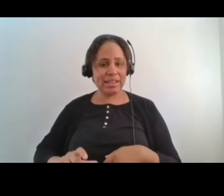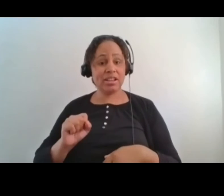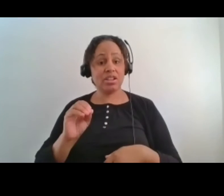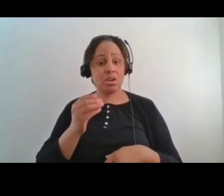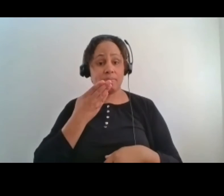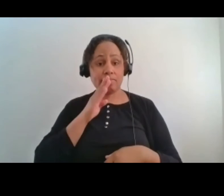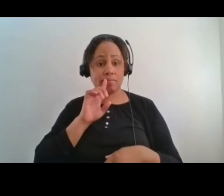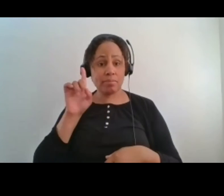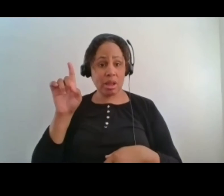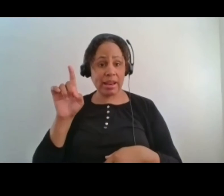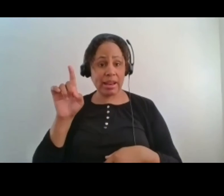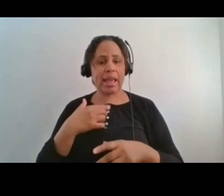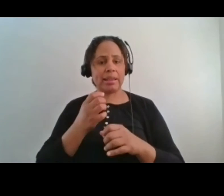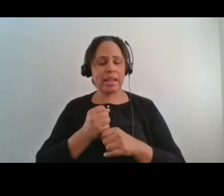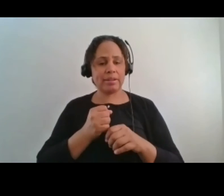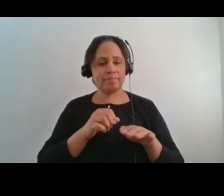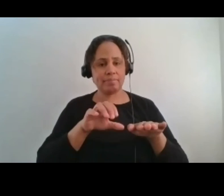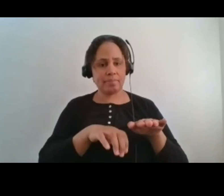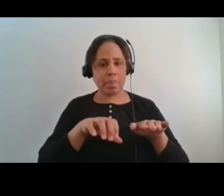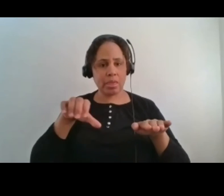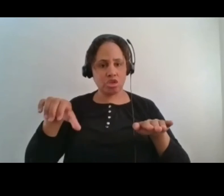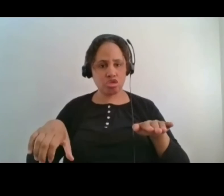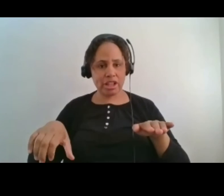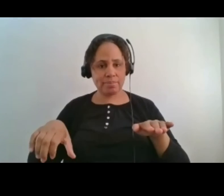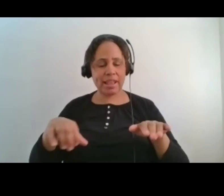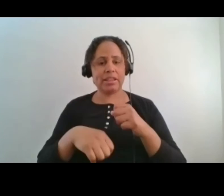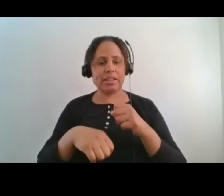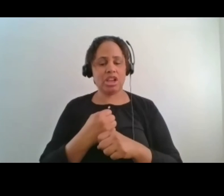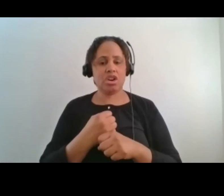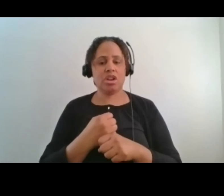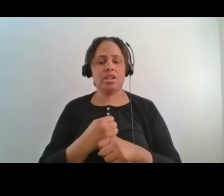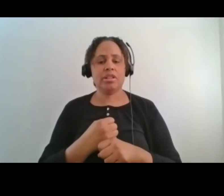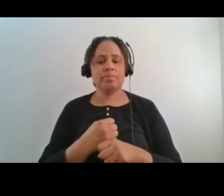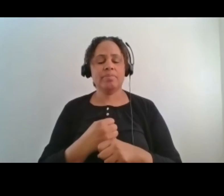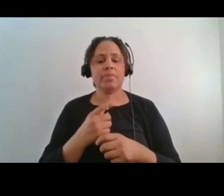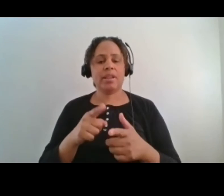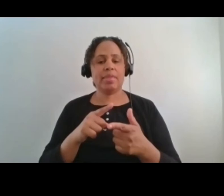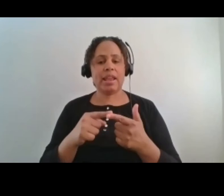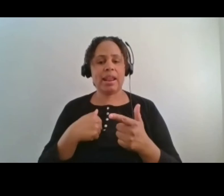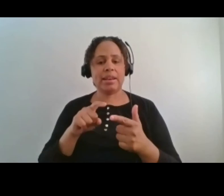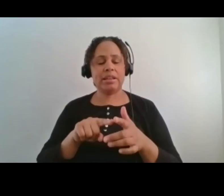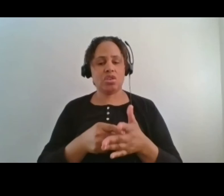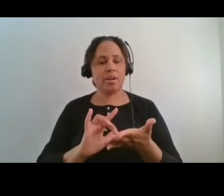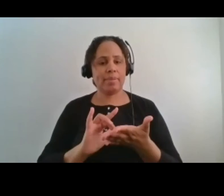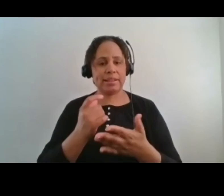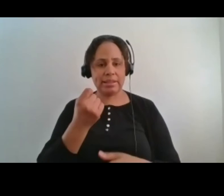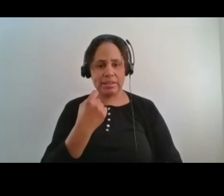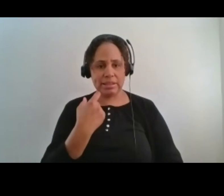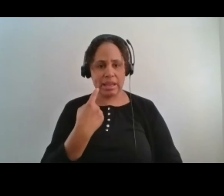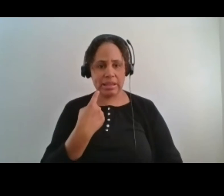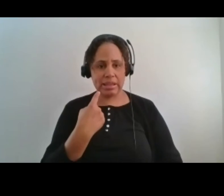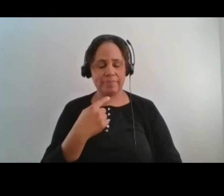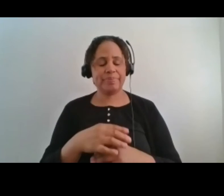I had to start taking the transplant immune suppressant medication. So those